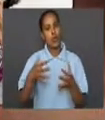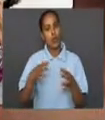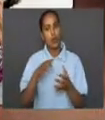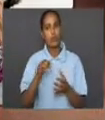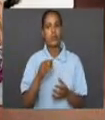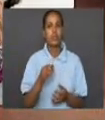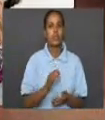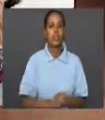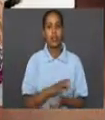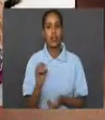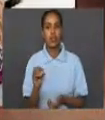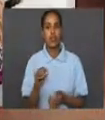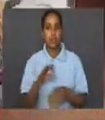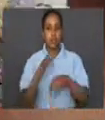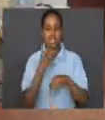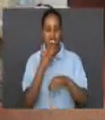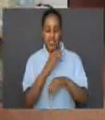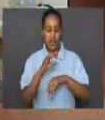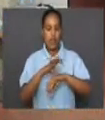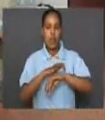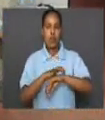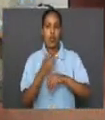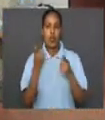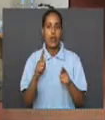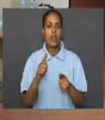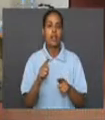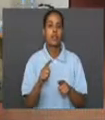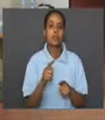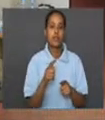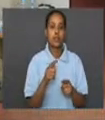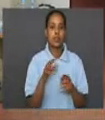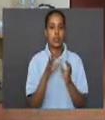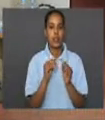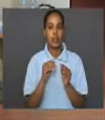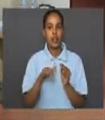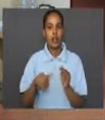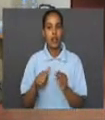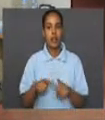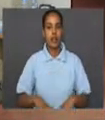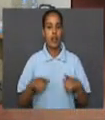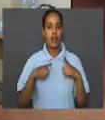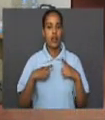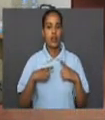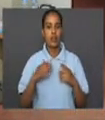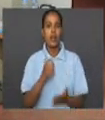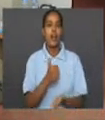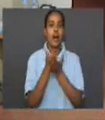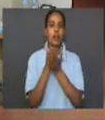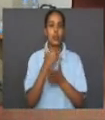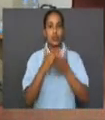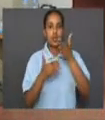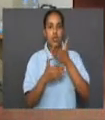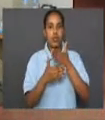of teeth and bones. When calcium is consumed early in life, it helps to